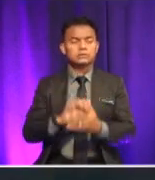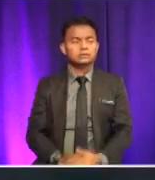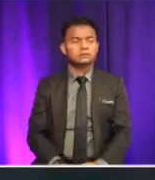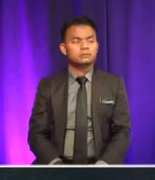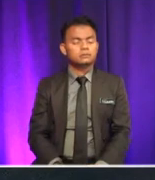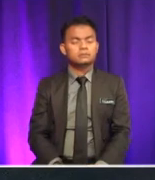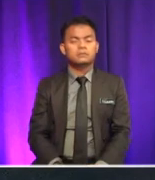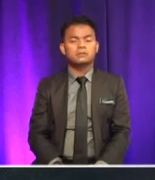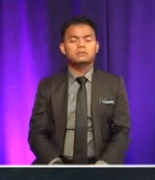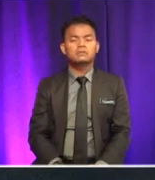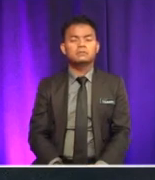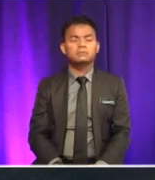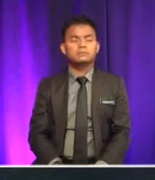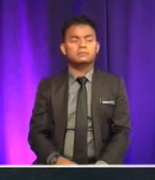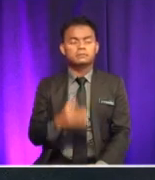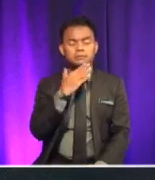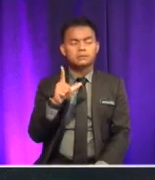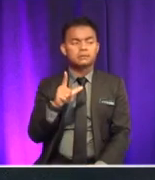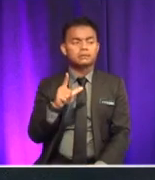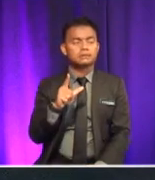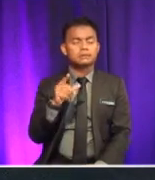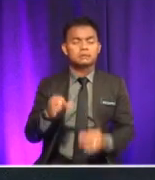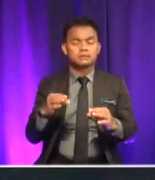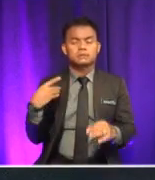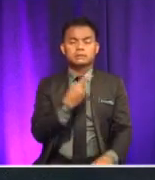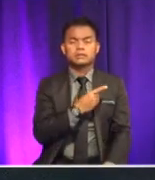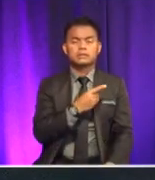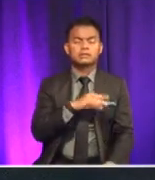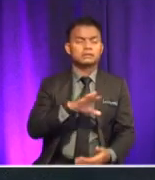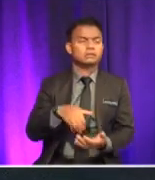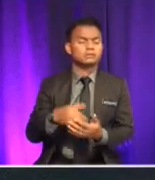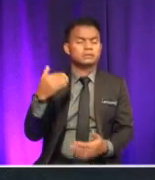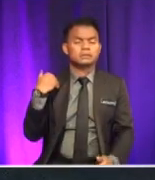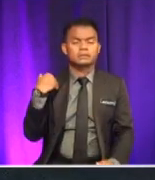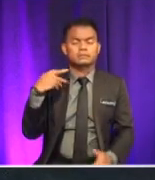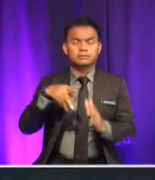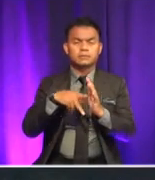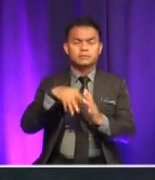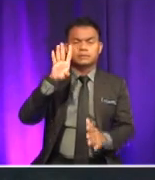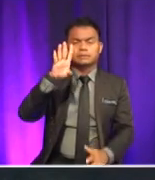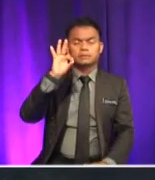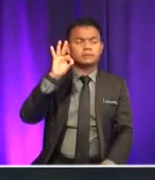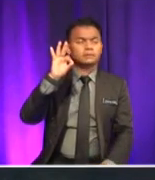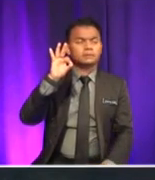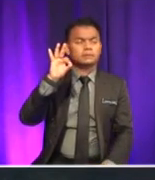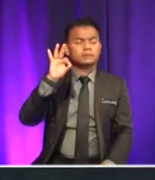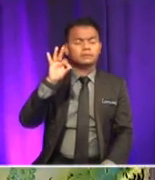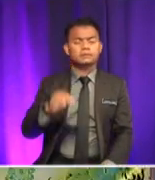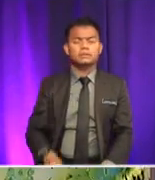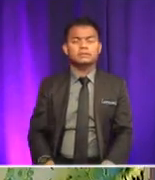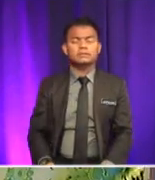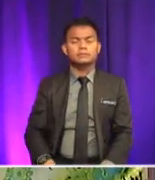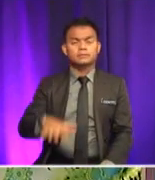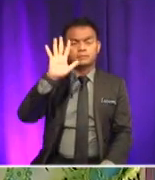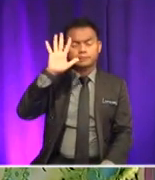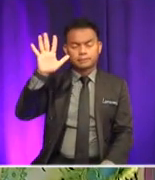page 49. Okay, it begins with 49, so our passage begins at 55 and 56. So